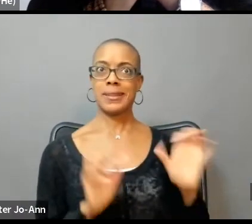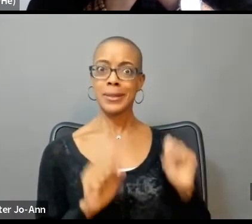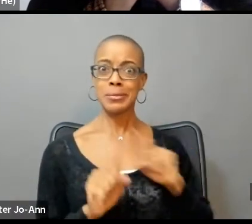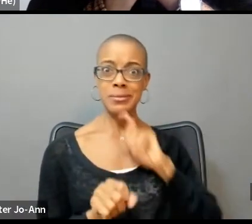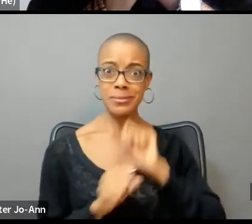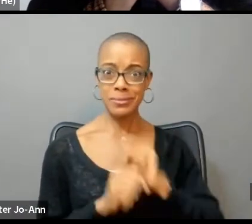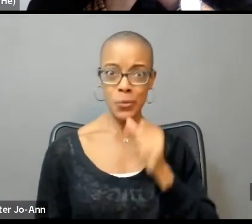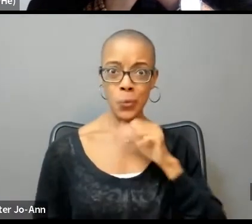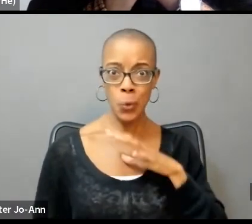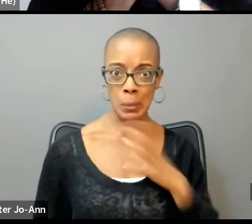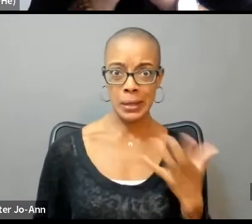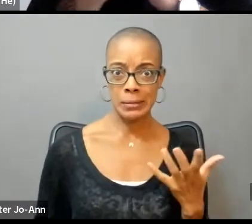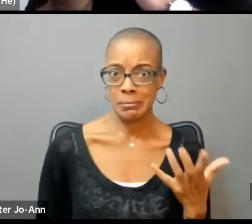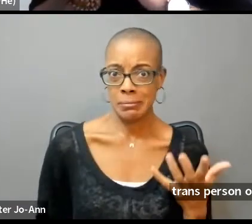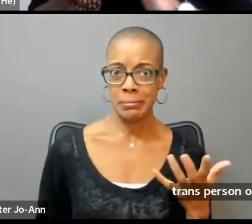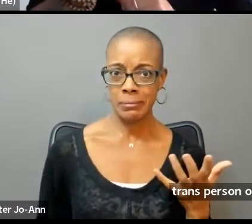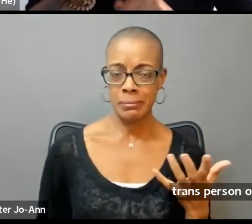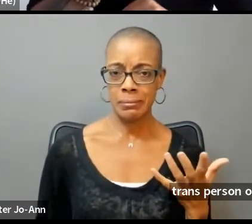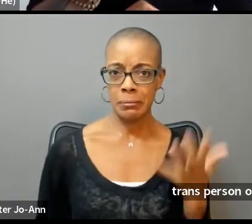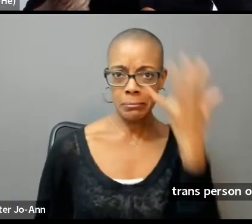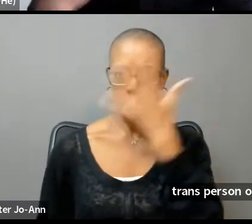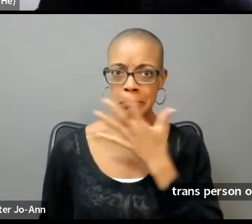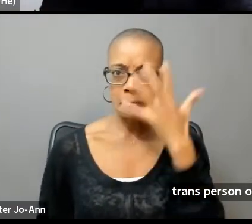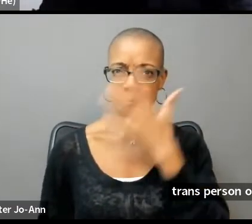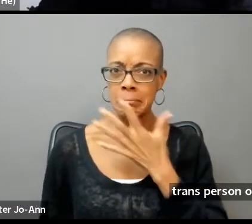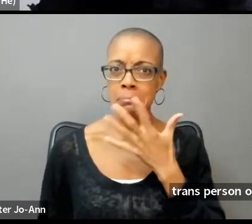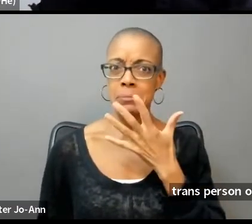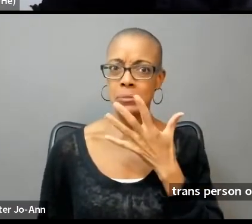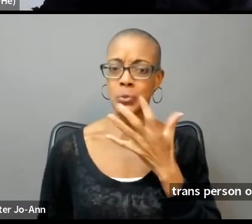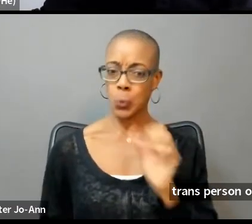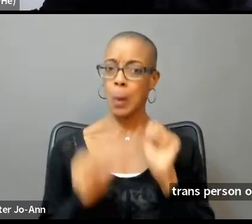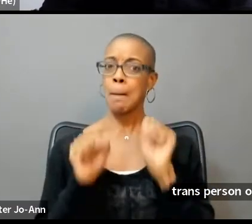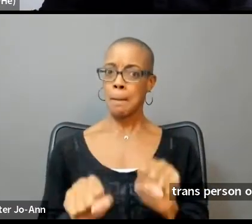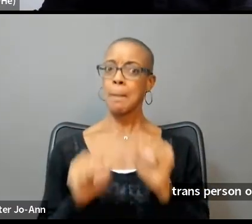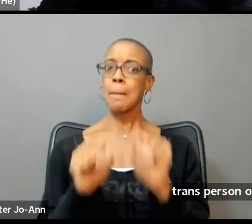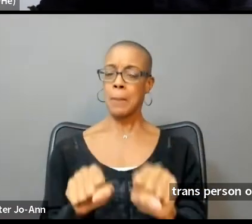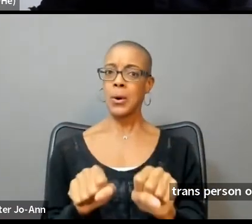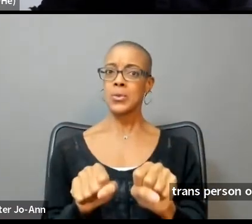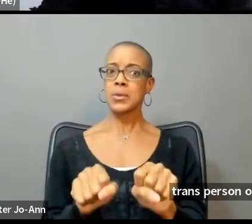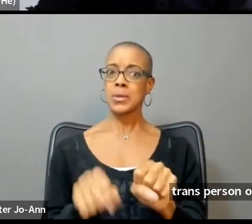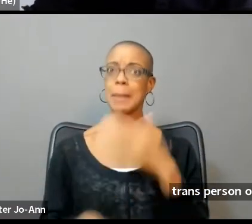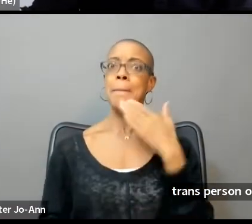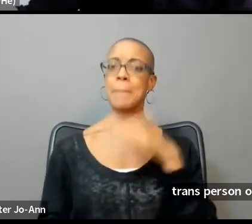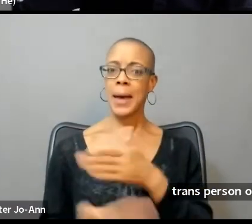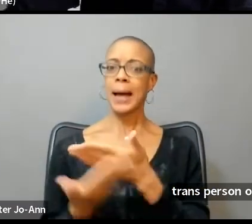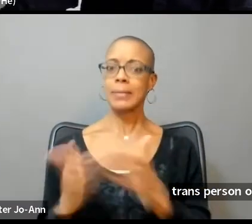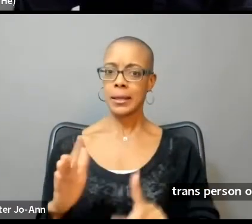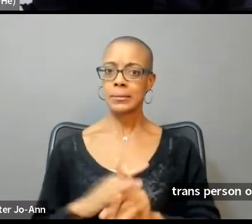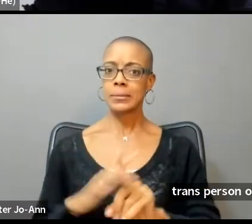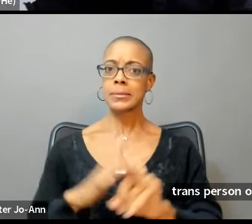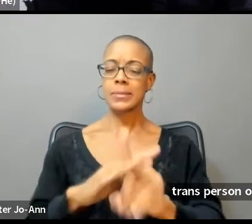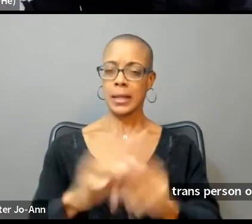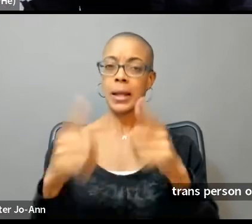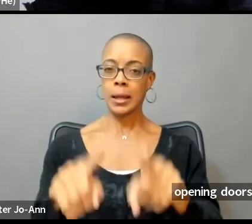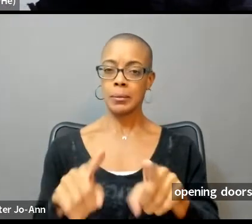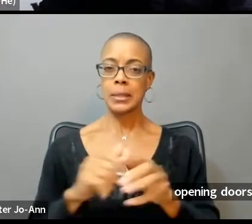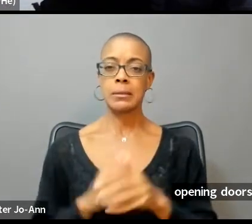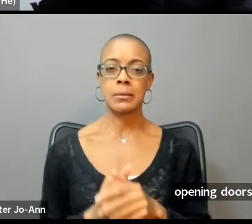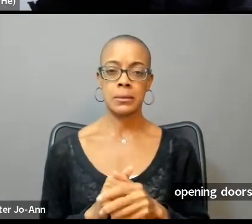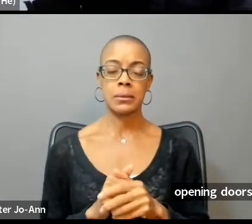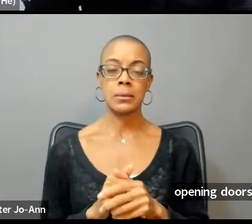So it's opening doors for some really major bad things to happen. And it's